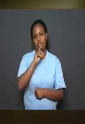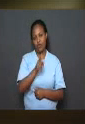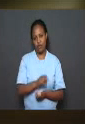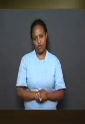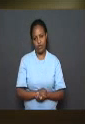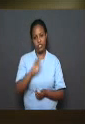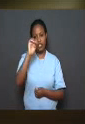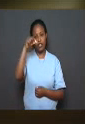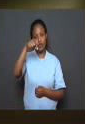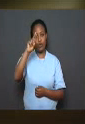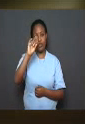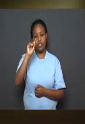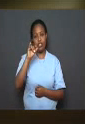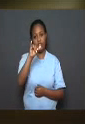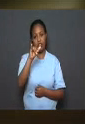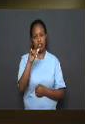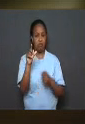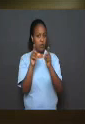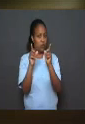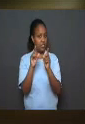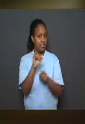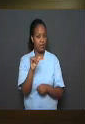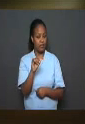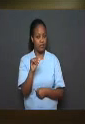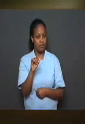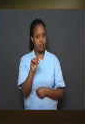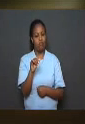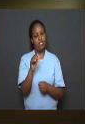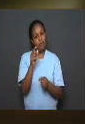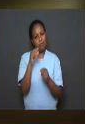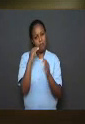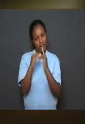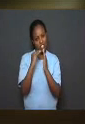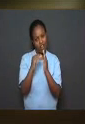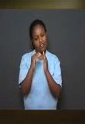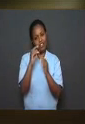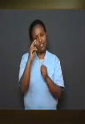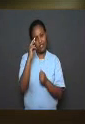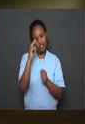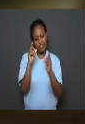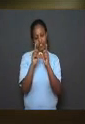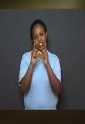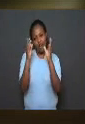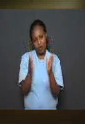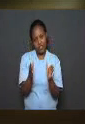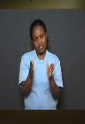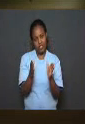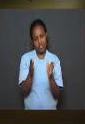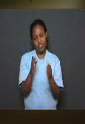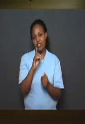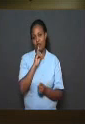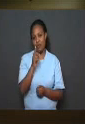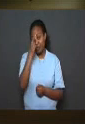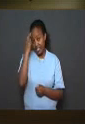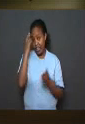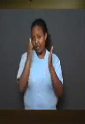Equity is being impartial, reasonable, and fair.